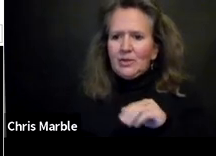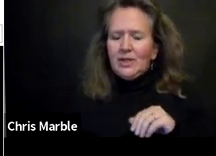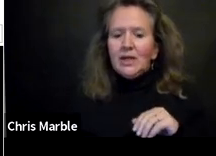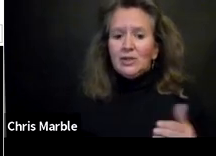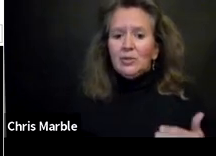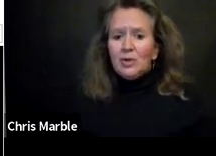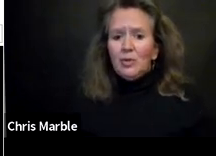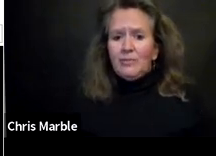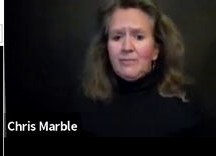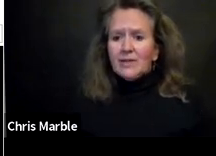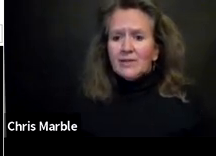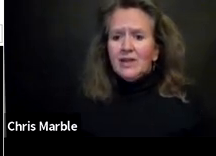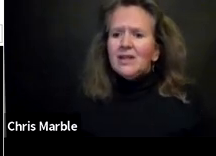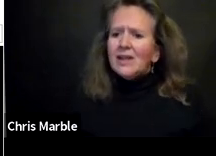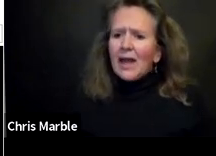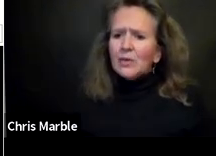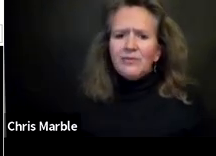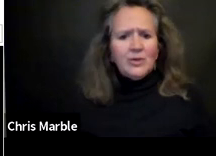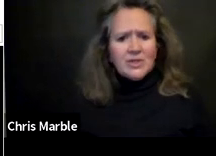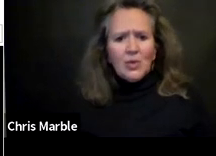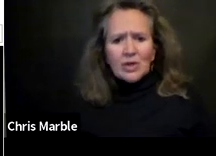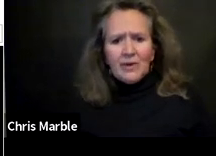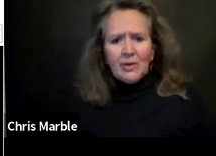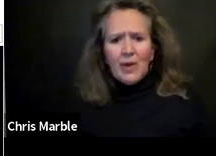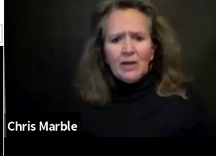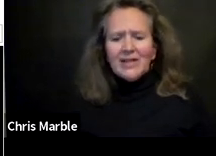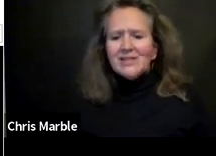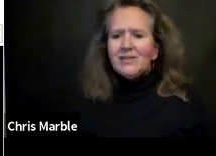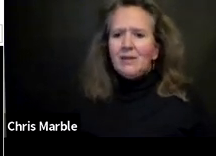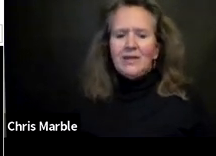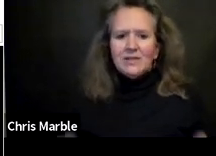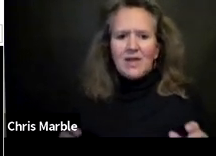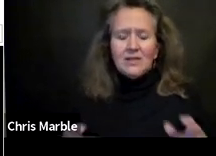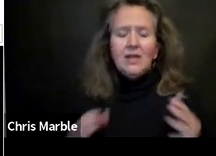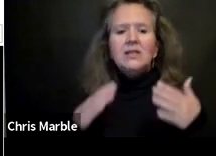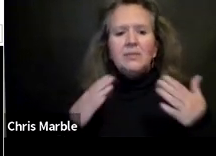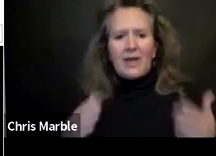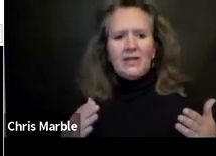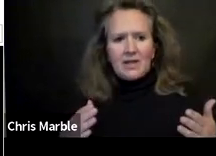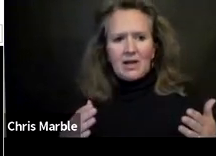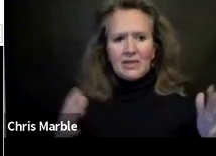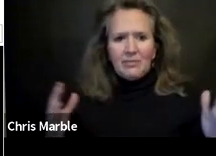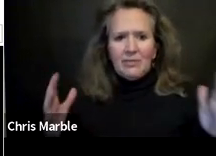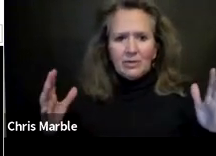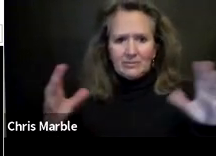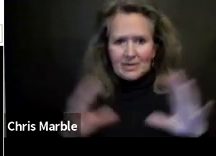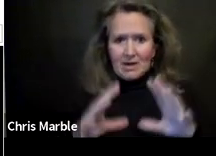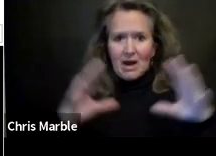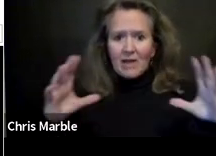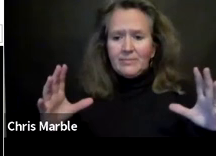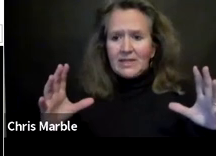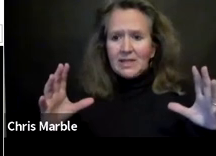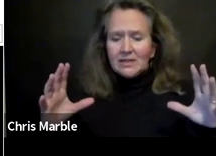interpreter. An interpreter would be best. The gallery view doesn't work very well because the thumbnail size, depending on how many people